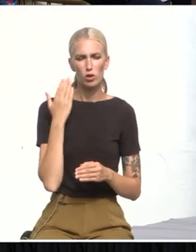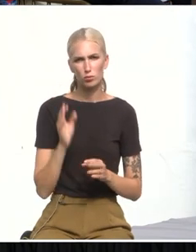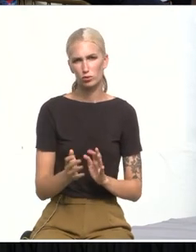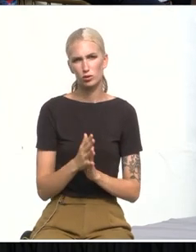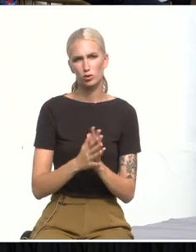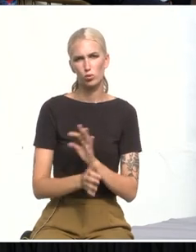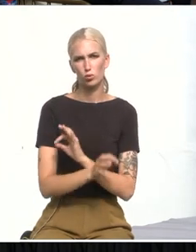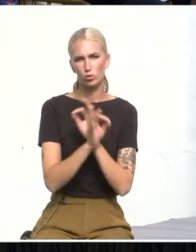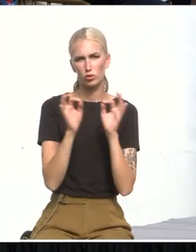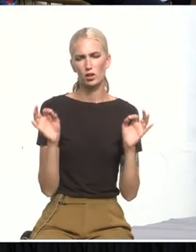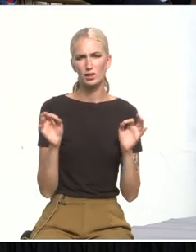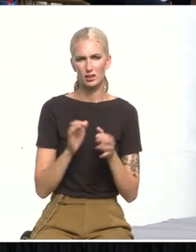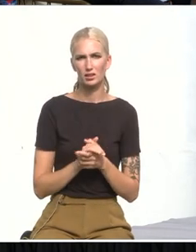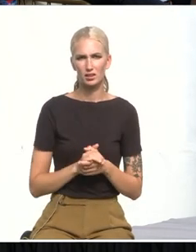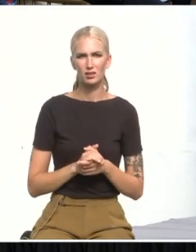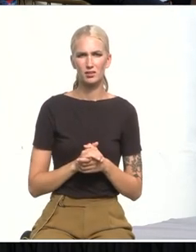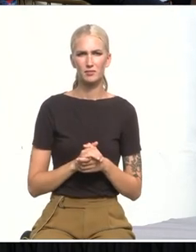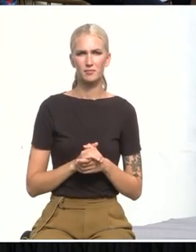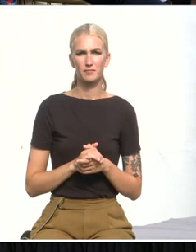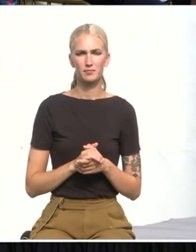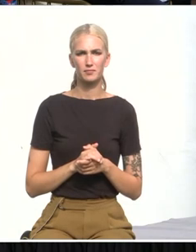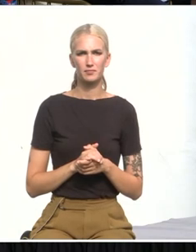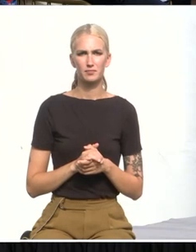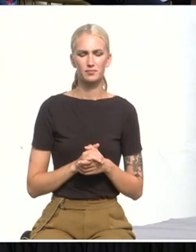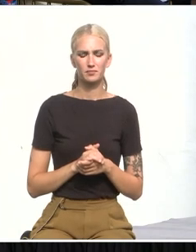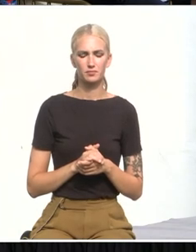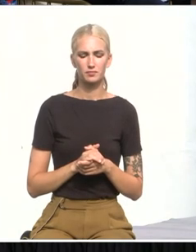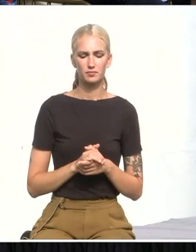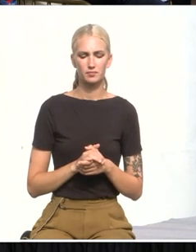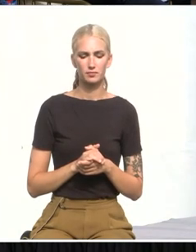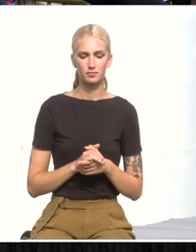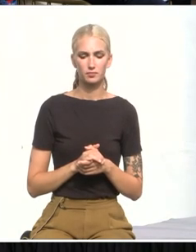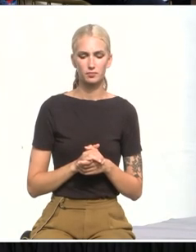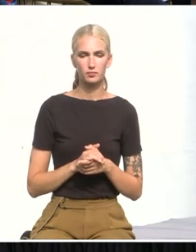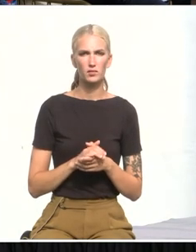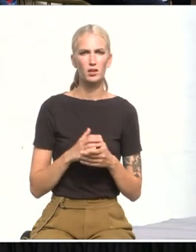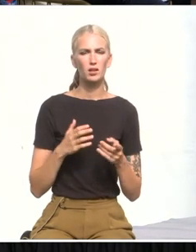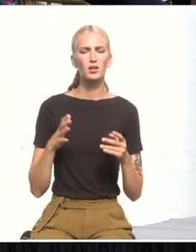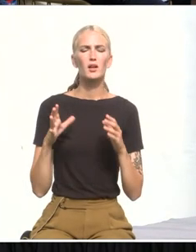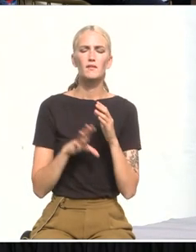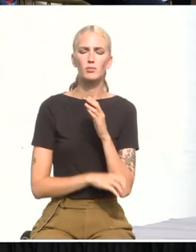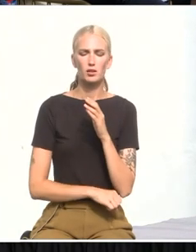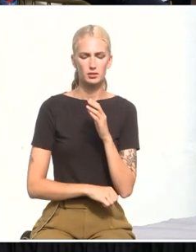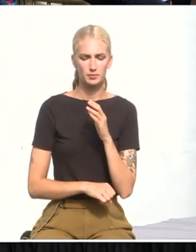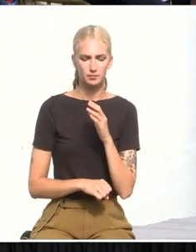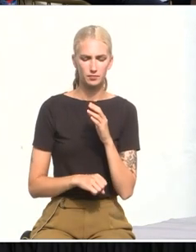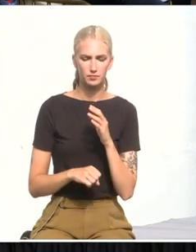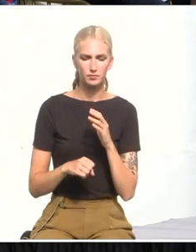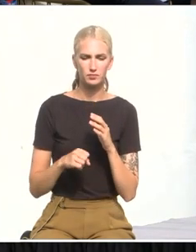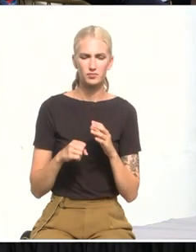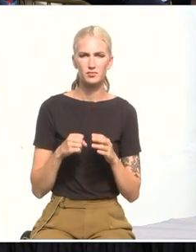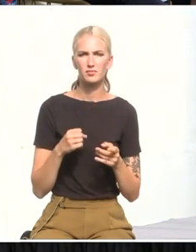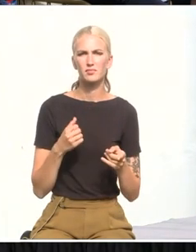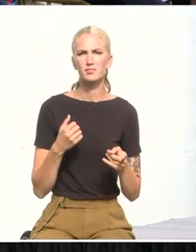important part for all of what we're doing. And the last thing I called triggers,